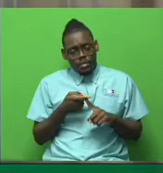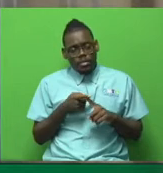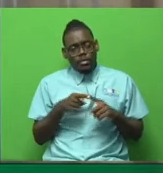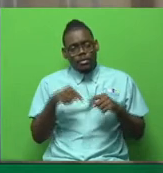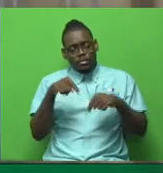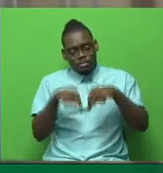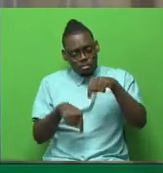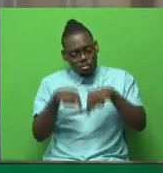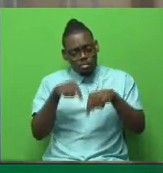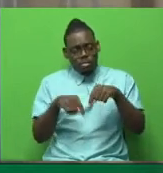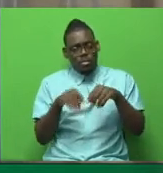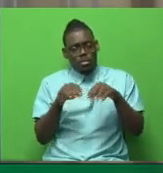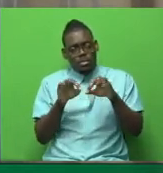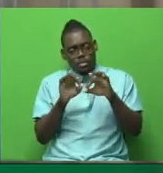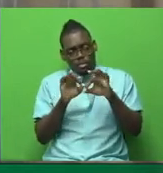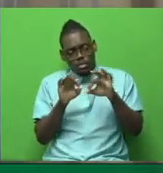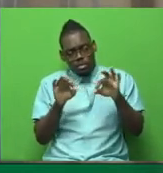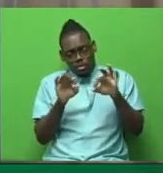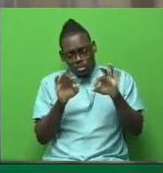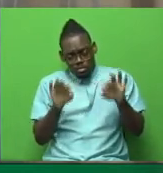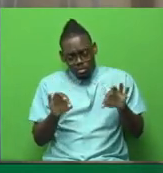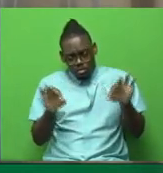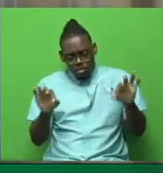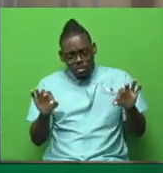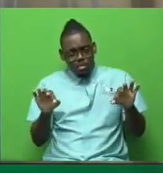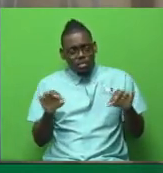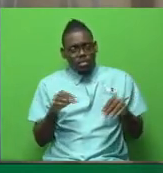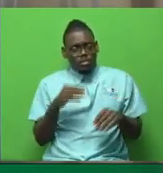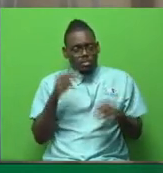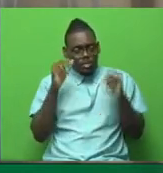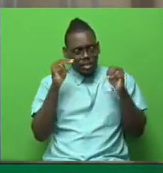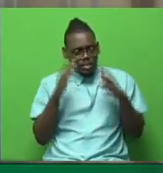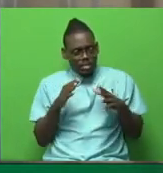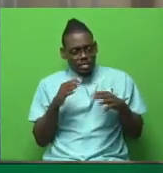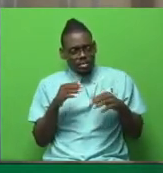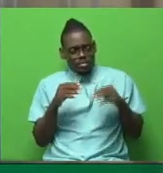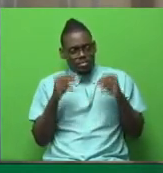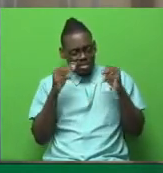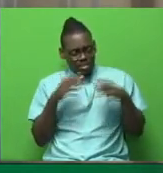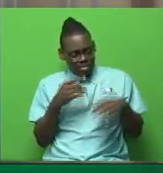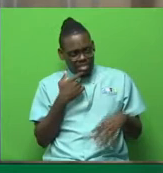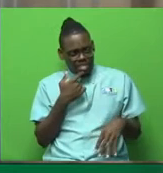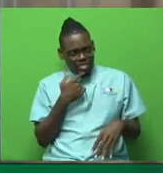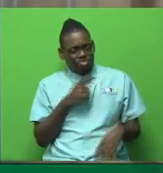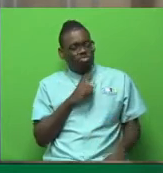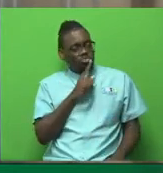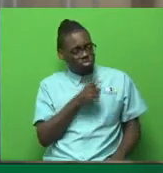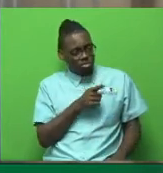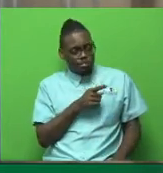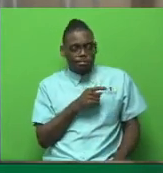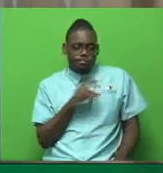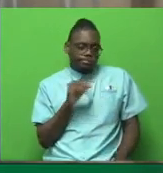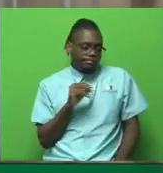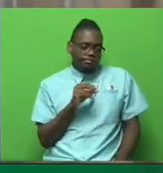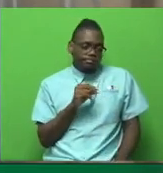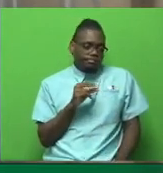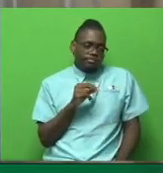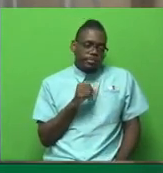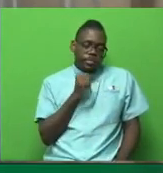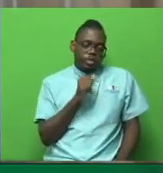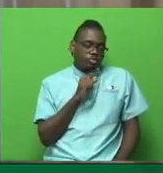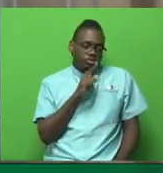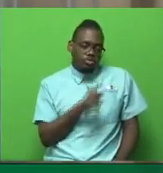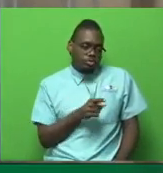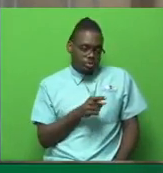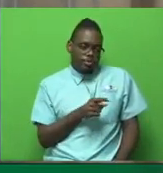you got to verify what this minister is saying is true it is not true and at this level